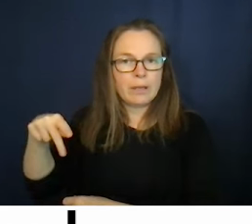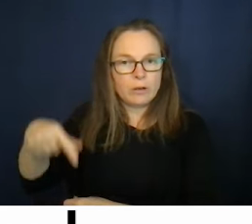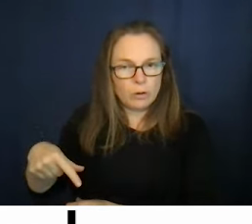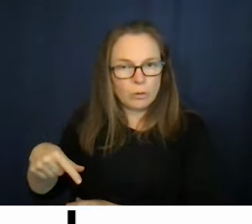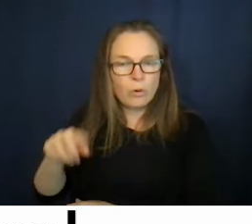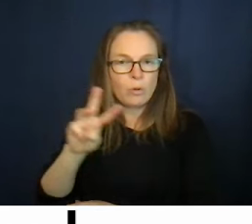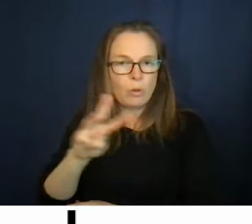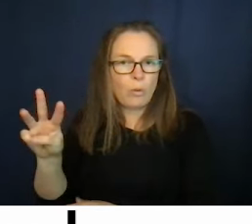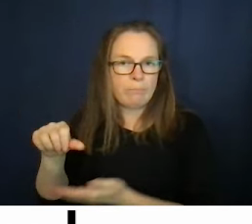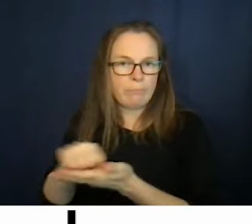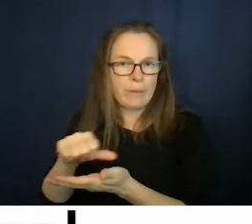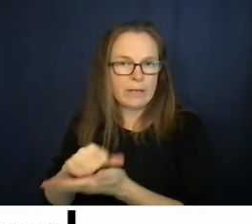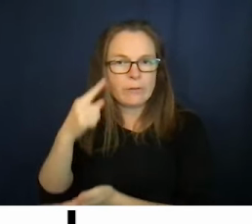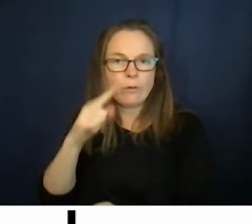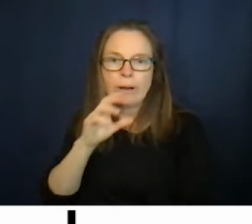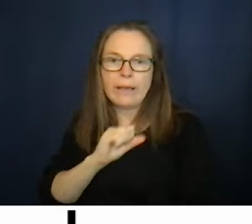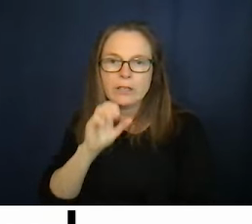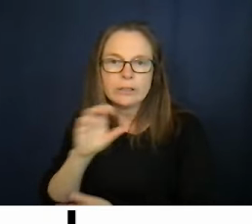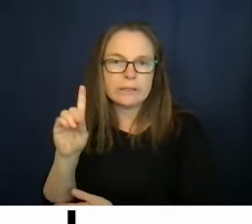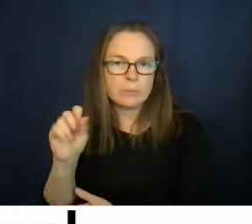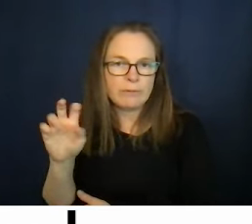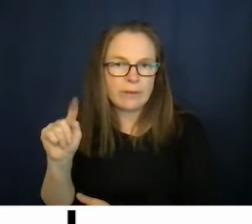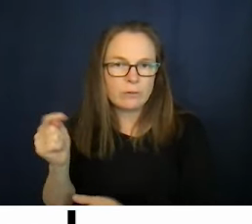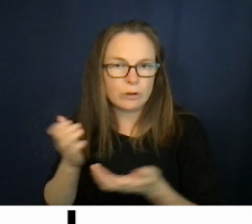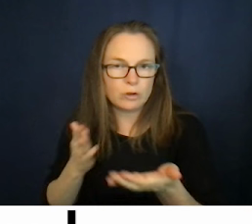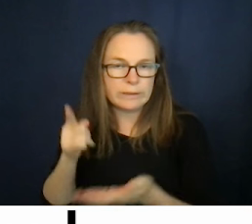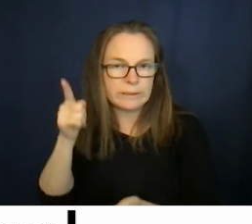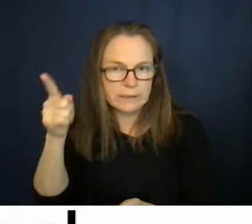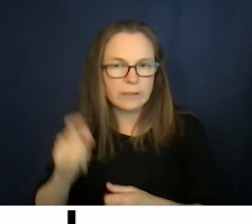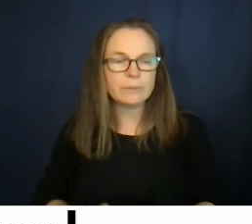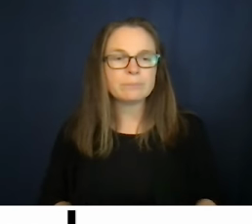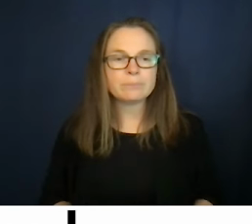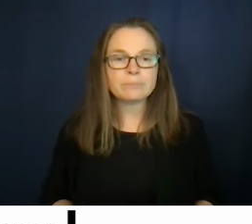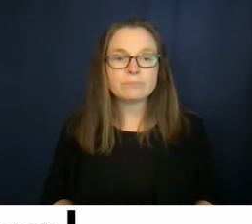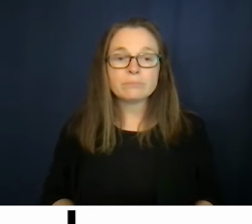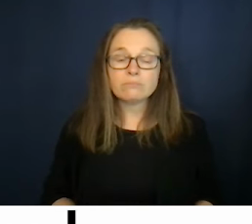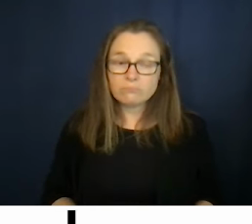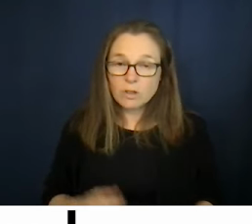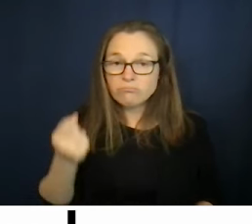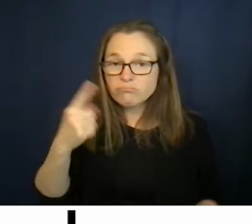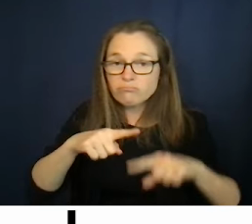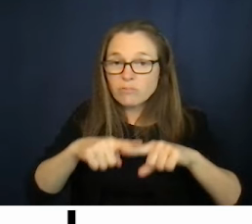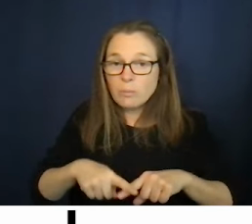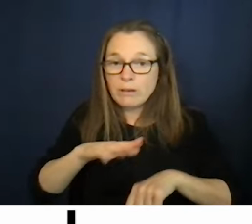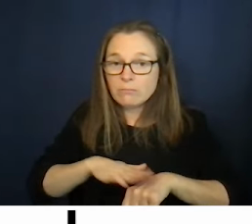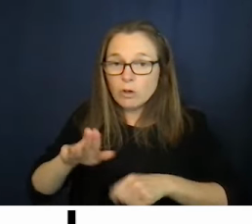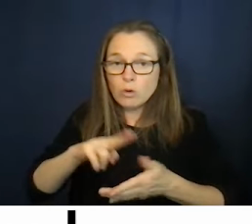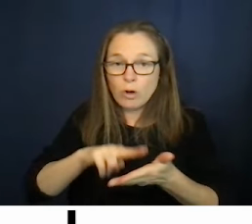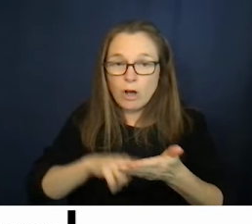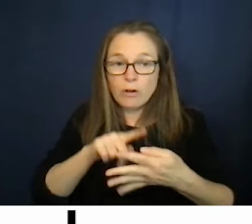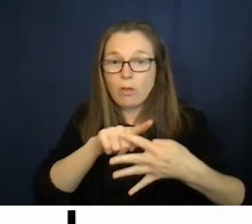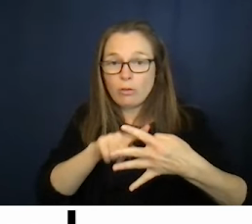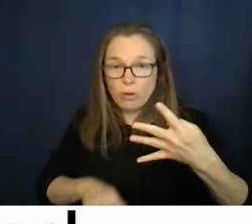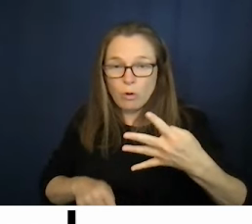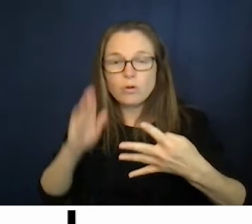RFPQ webpage for Aging, Disability, and Veteran Services. Based on your contract, these items will be part of